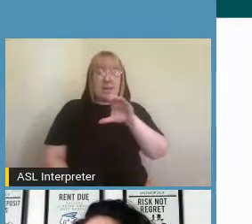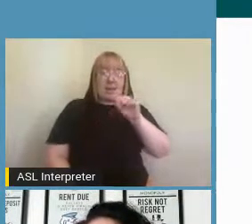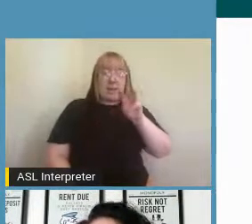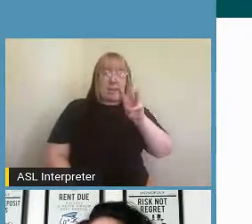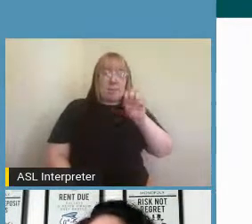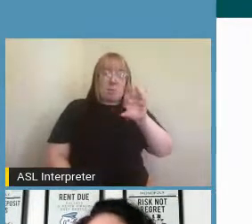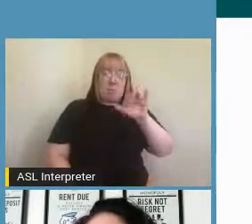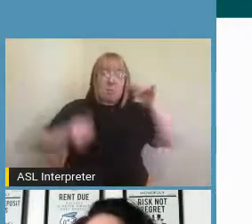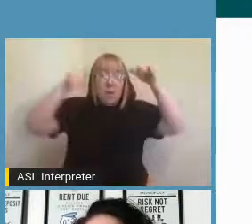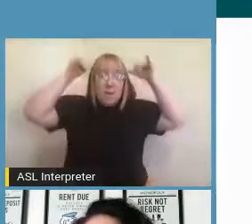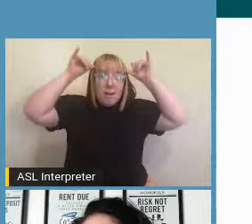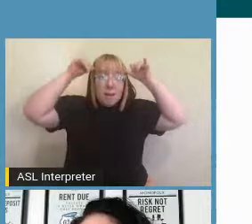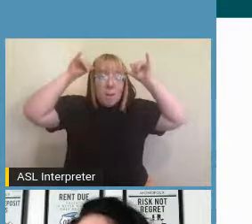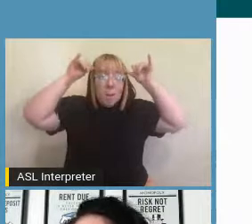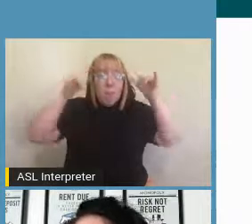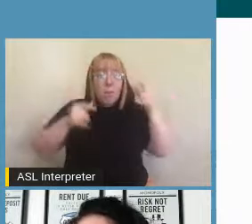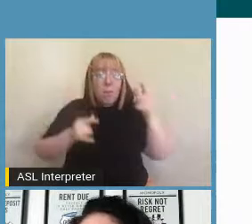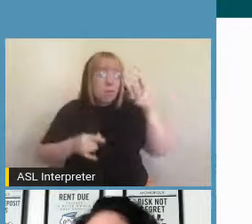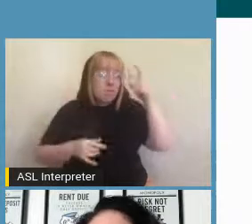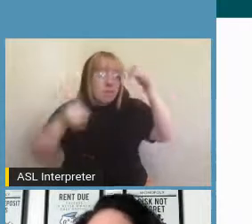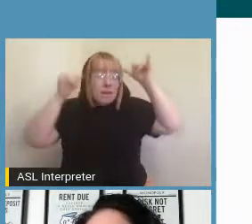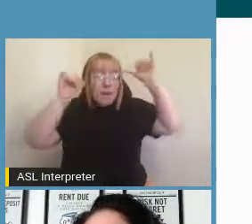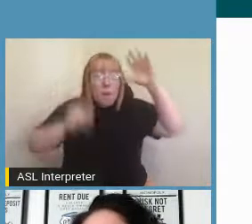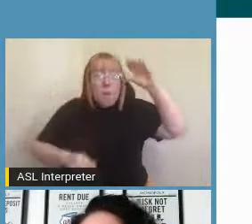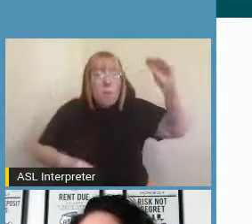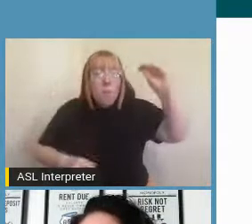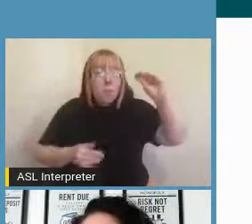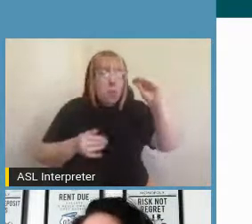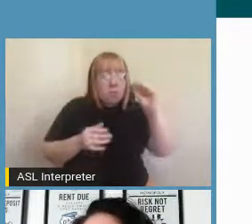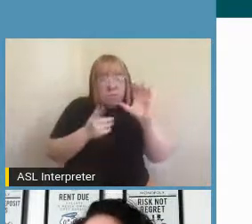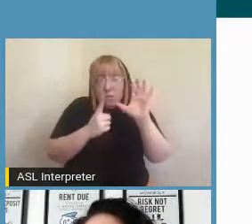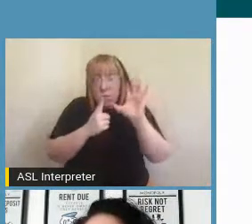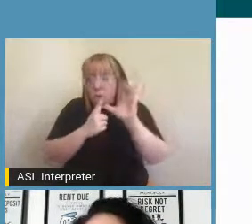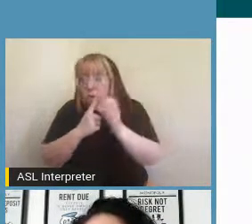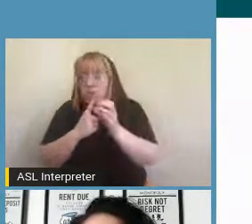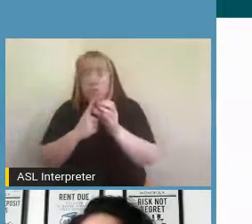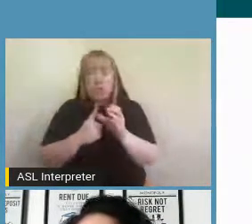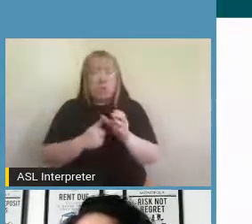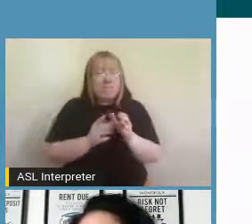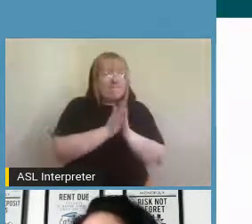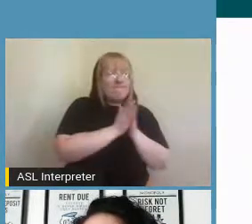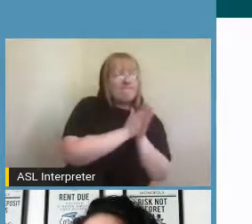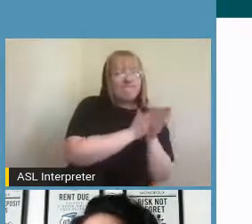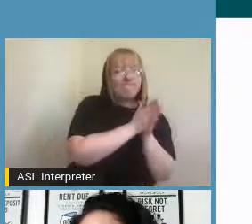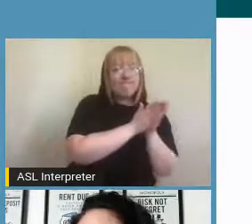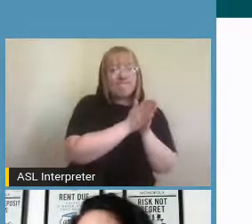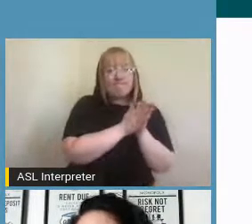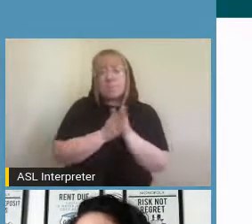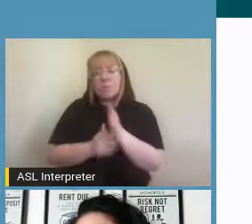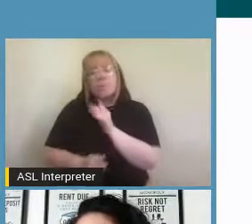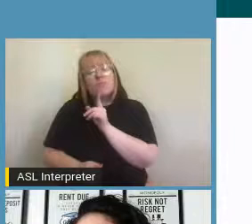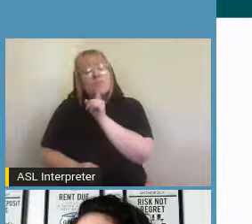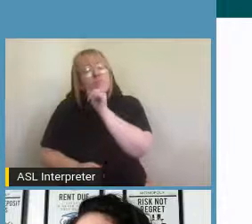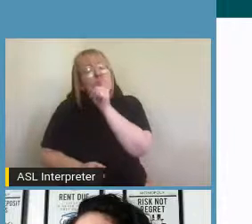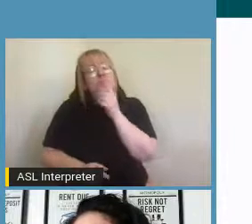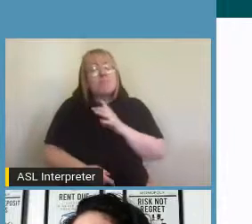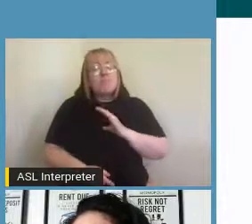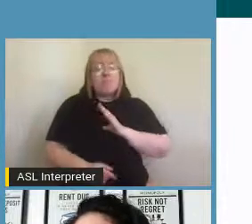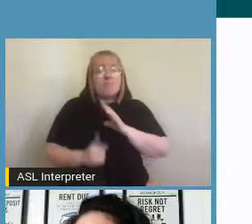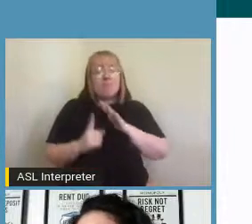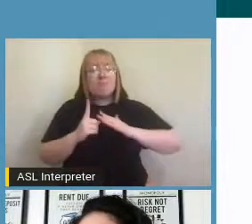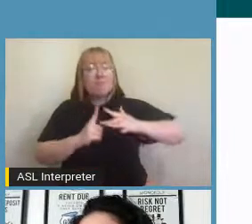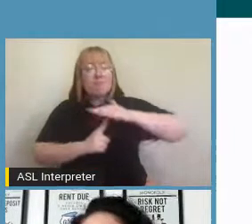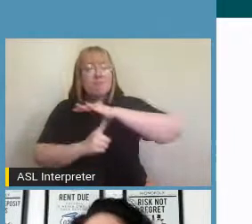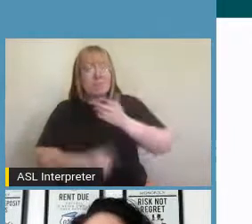was everything from the Stetsons and True Grit to the other cool exhibitions that were happening around Dorothea